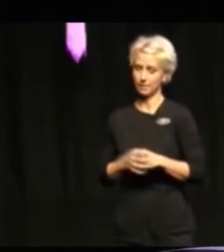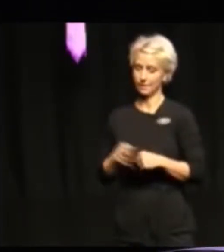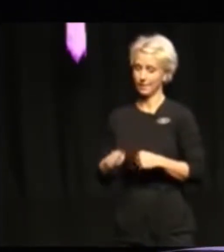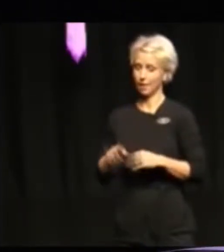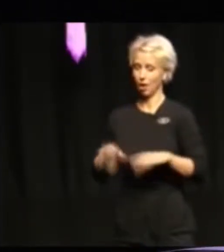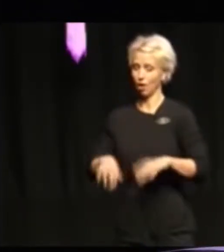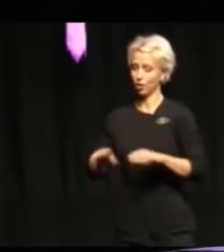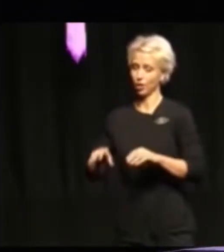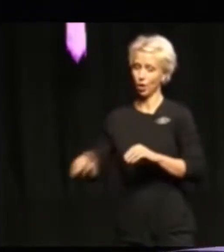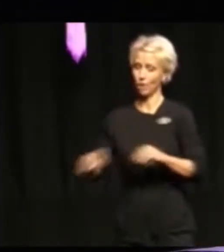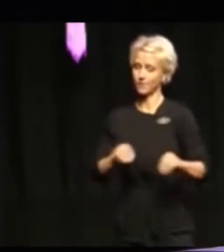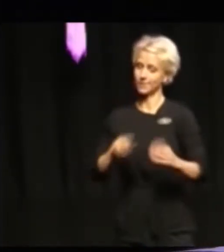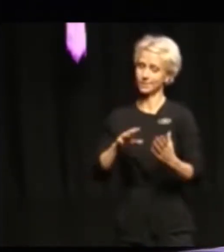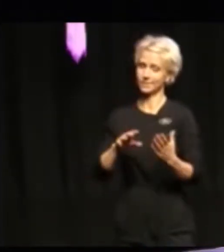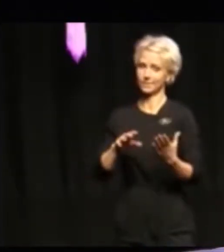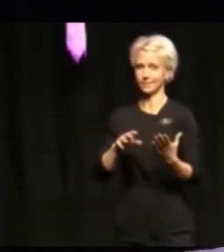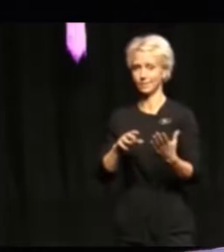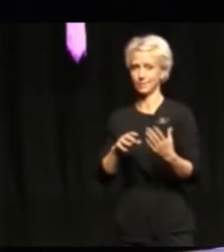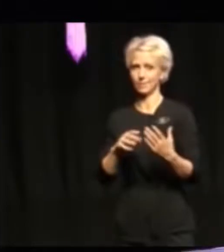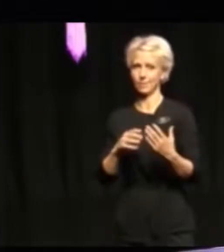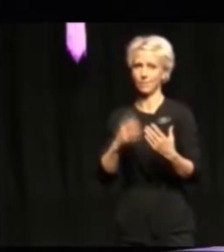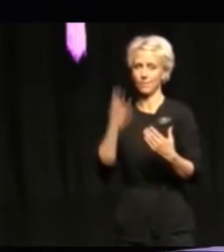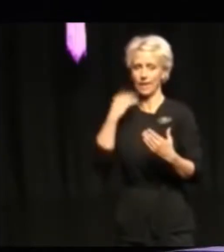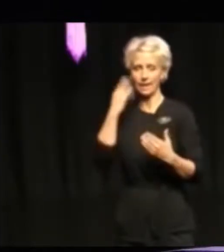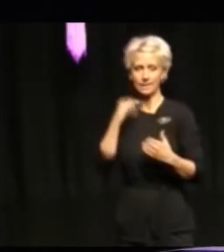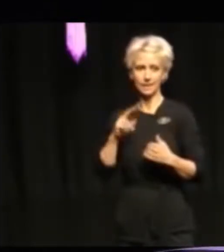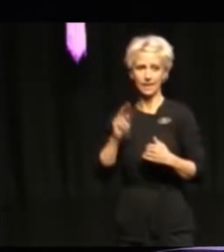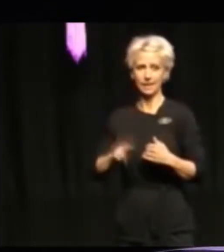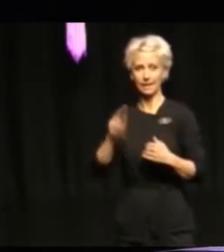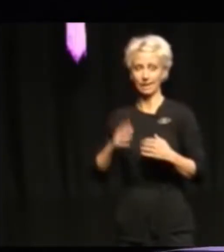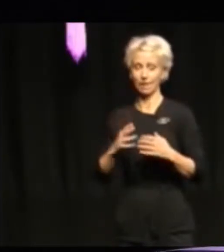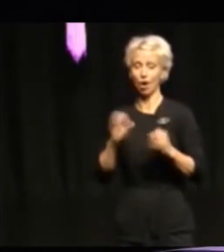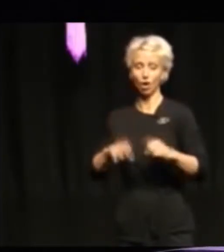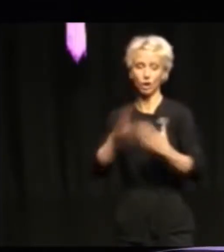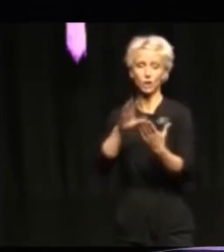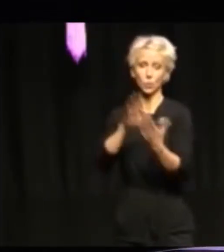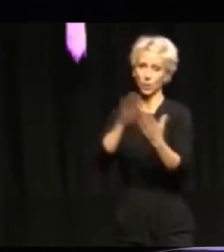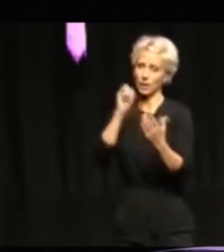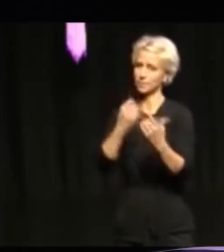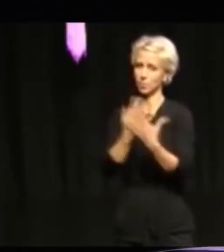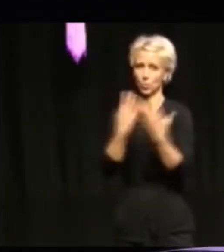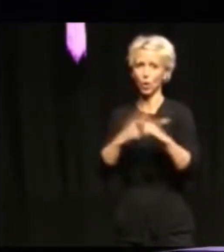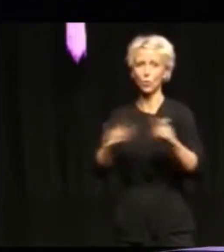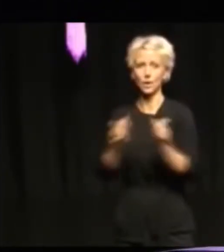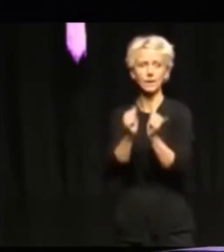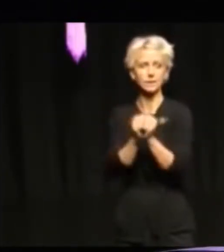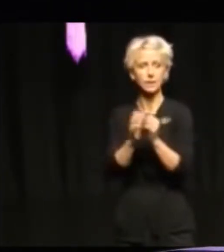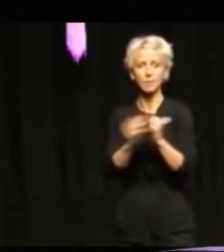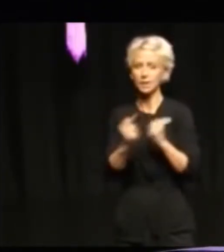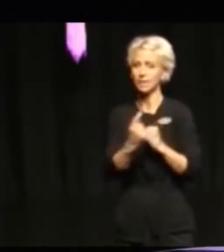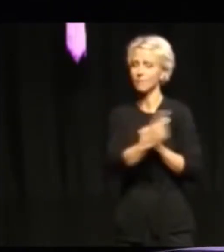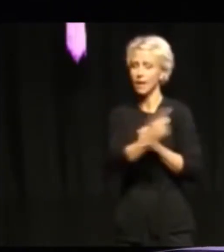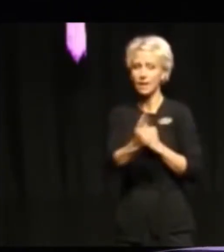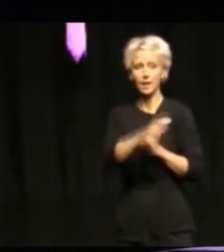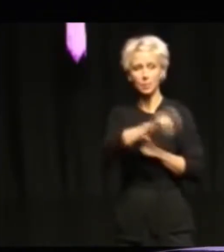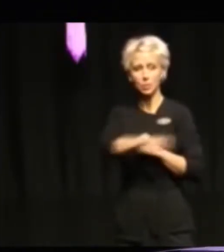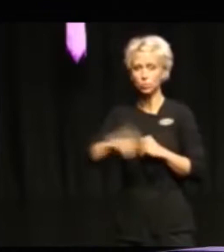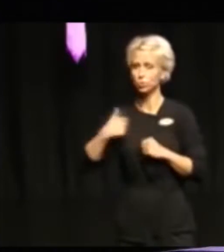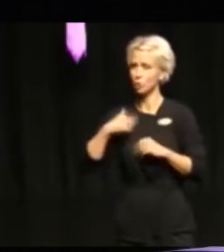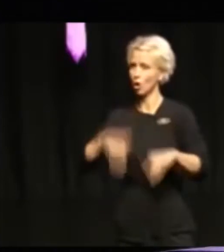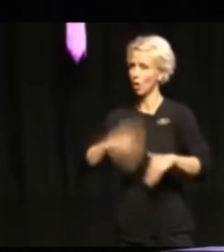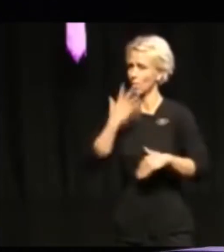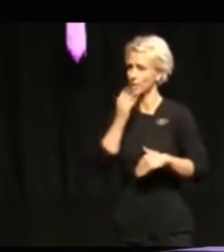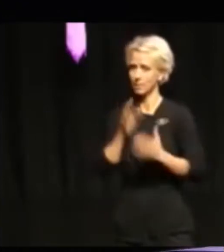long time as meaning no duties at all. And almost everything that I've talked to you about today were